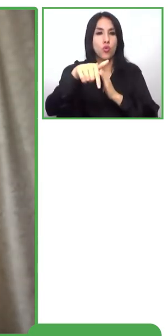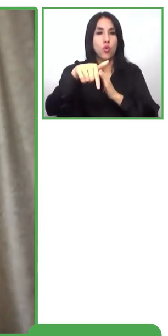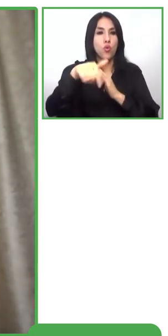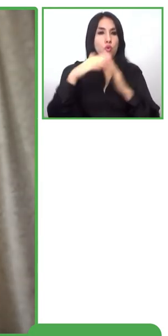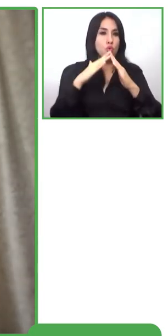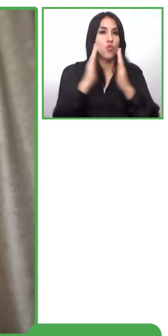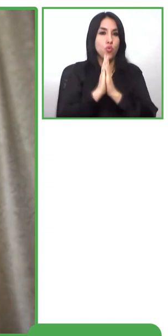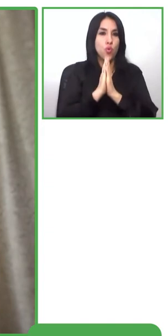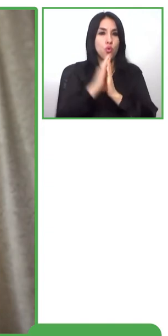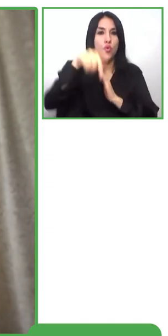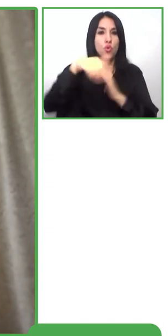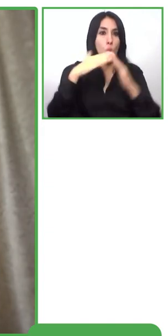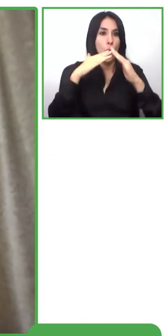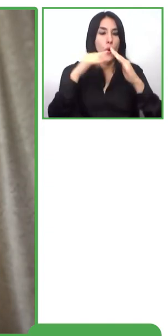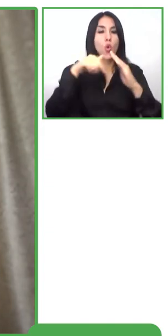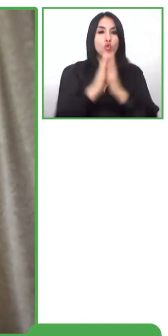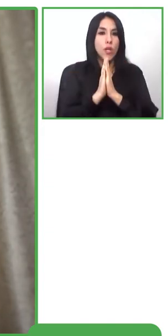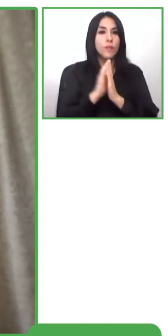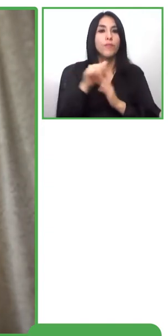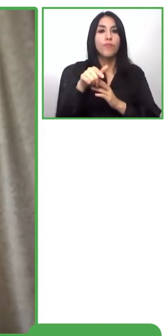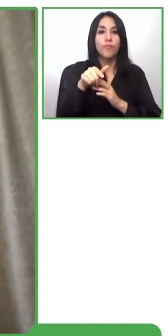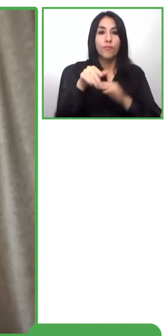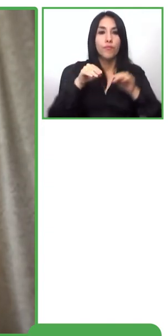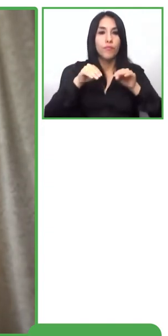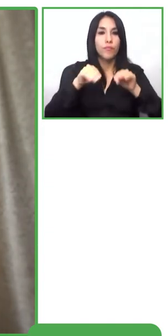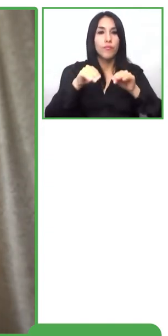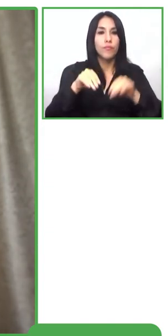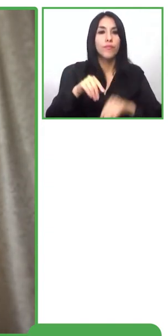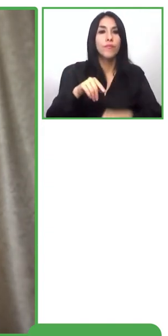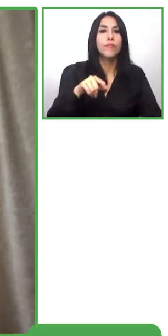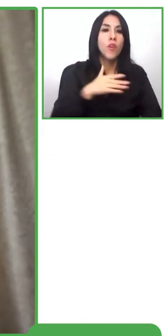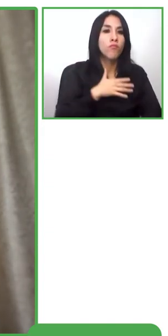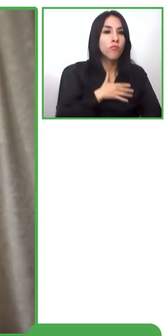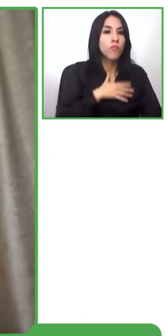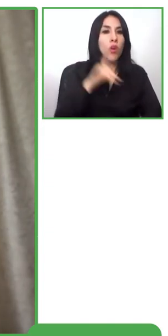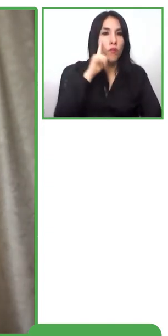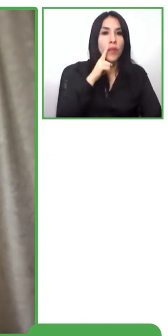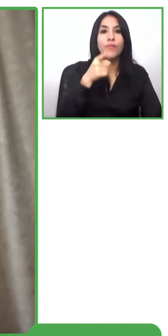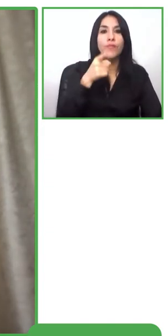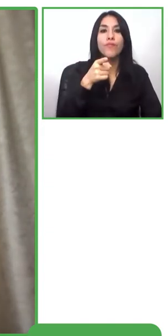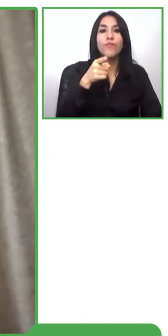visionary educator with a passion for transformation of the deaf community.